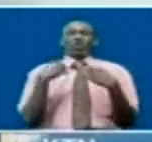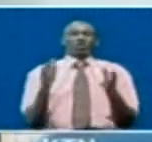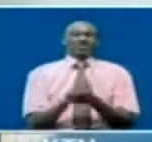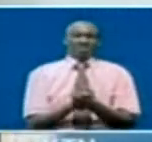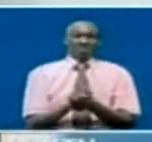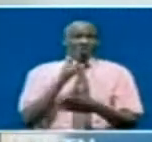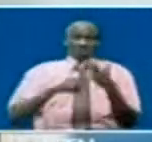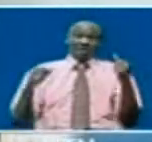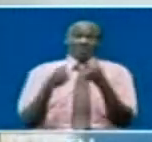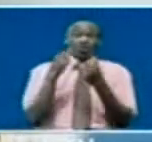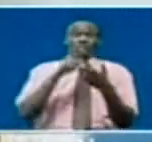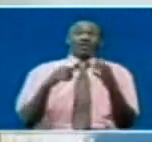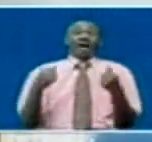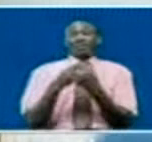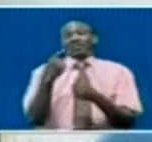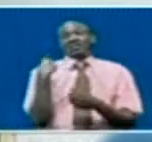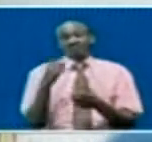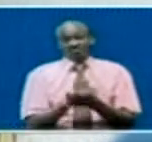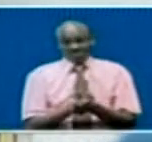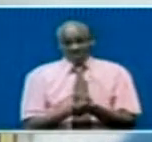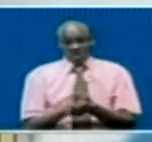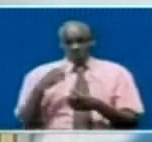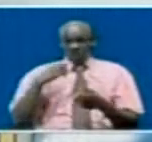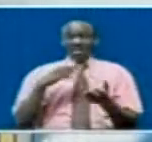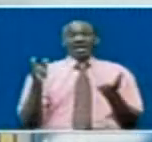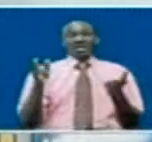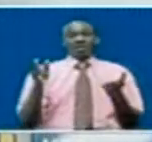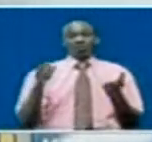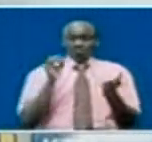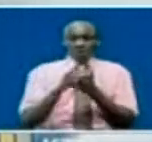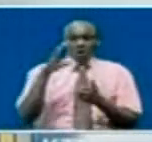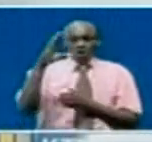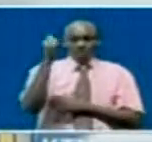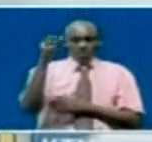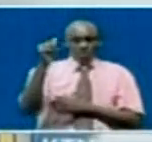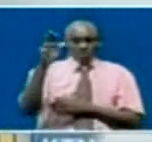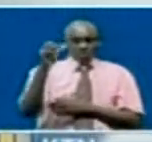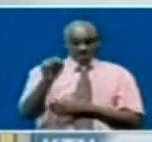What about the matches which we have won before? We eliminated Comoros.